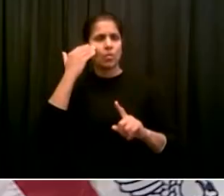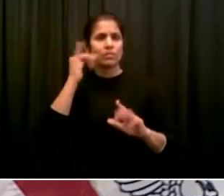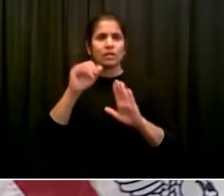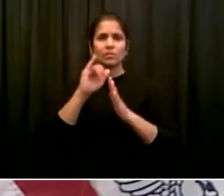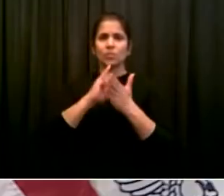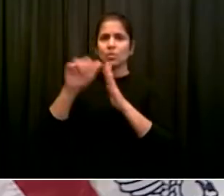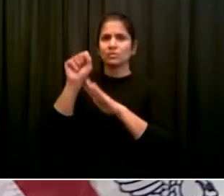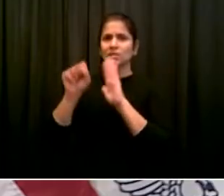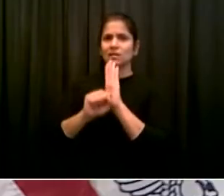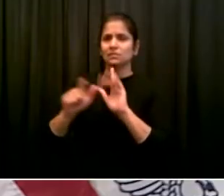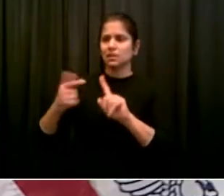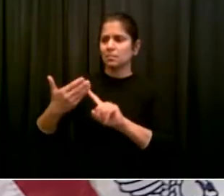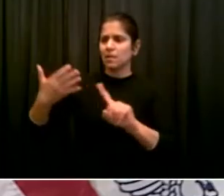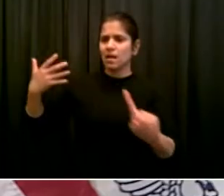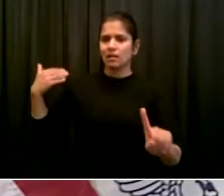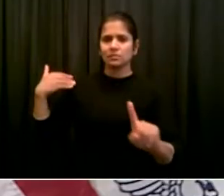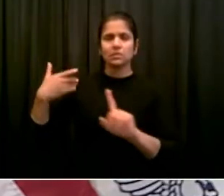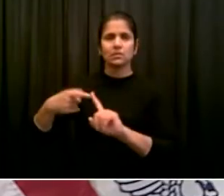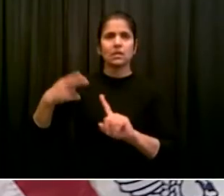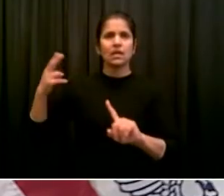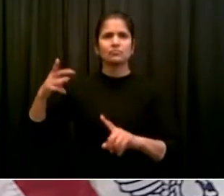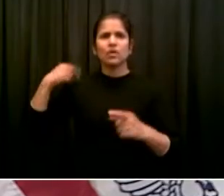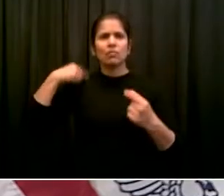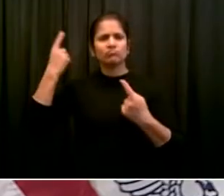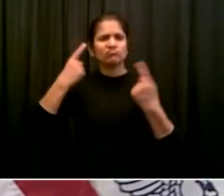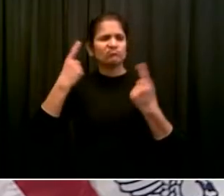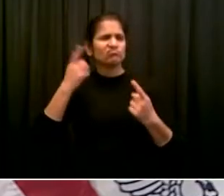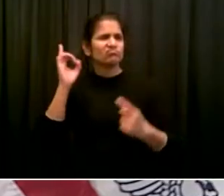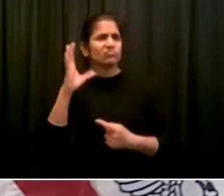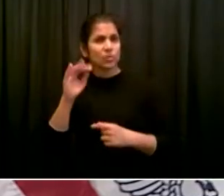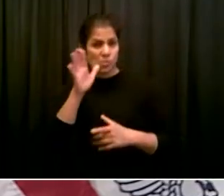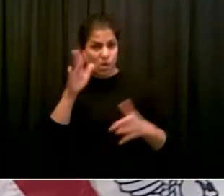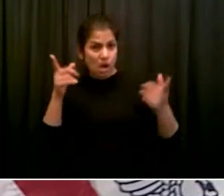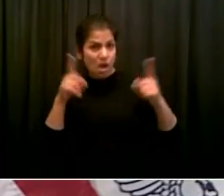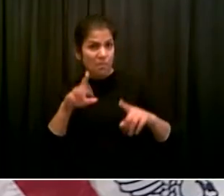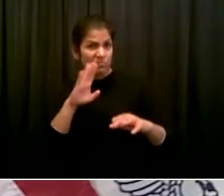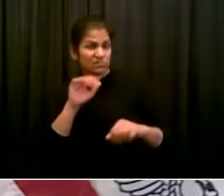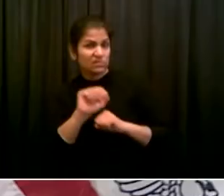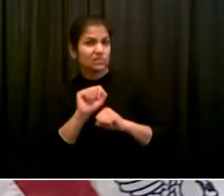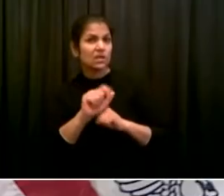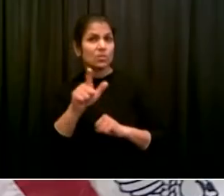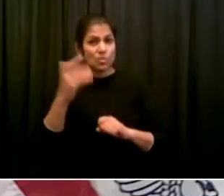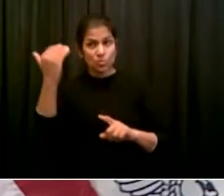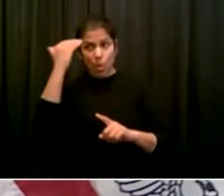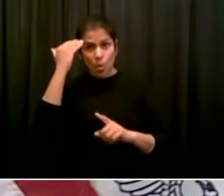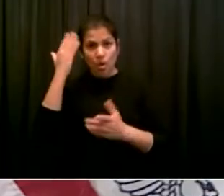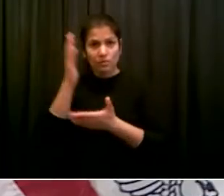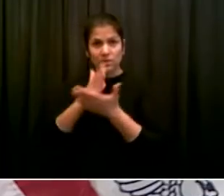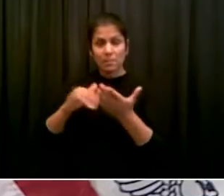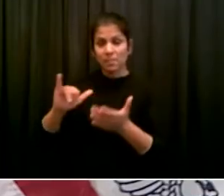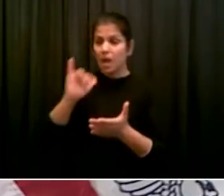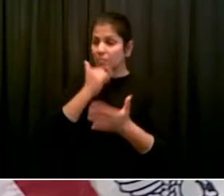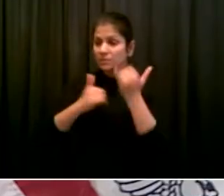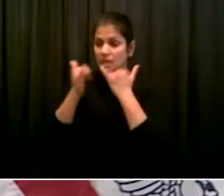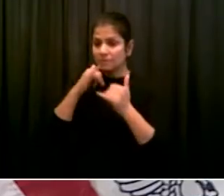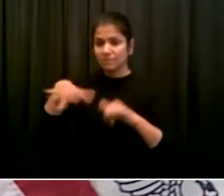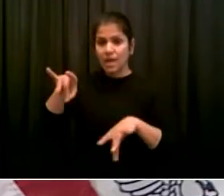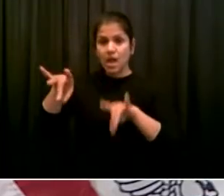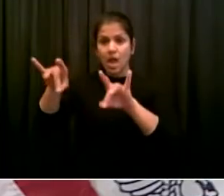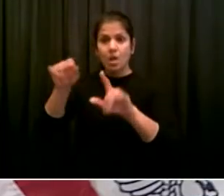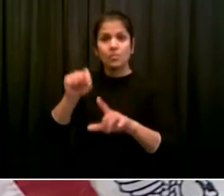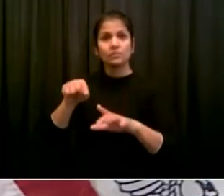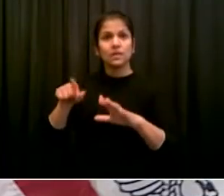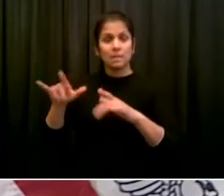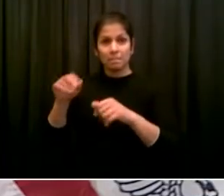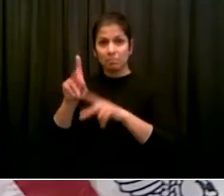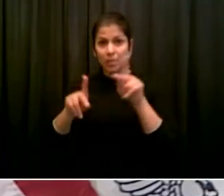I'm wondering if you're willing to right now acknowledge some of the mistakes that people have called attention to in policing